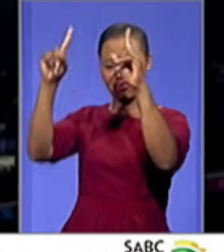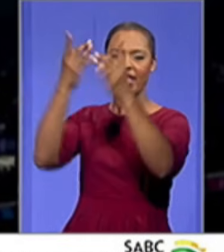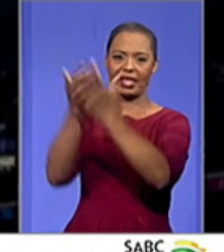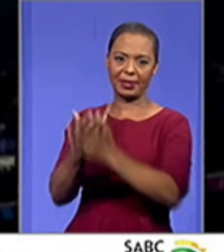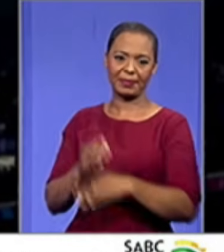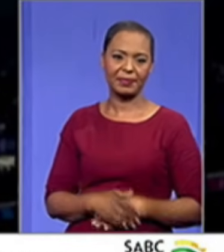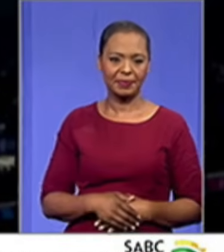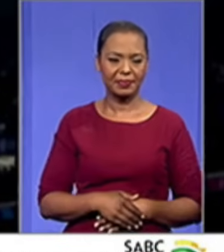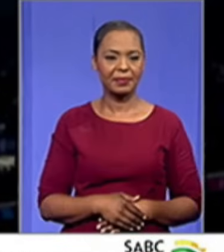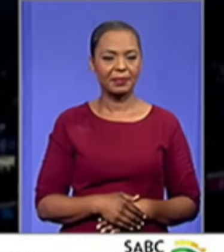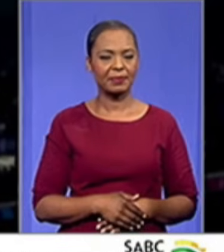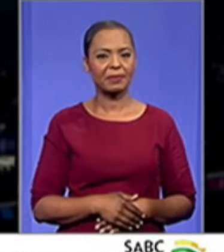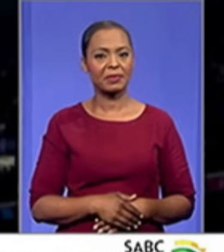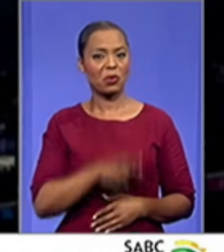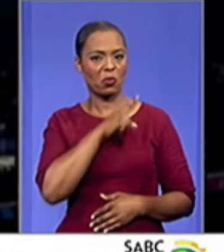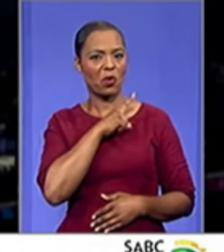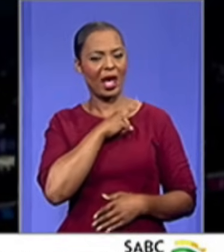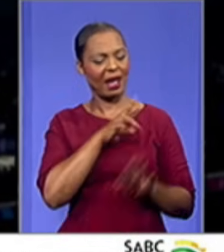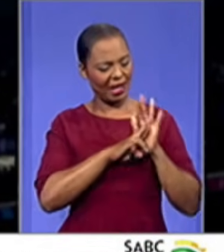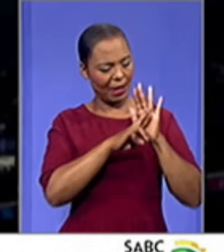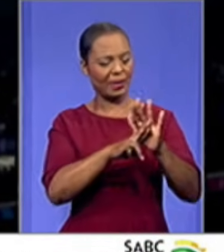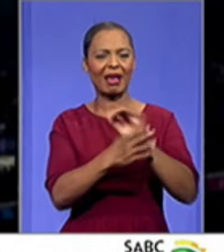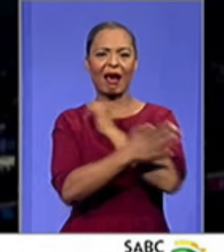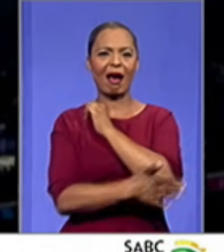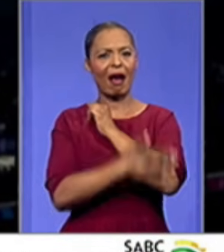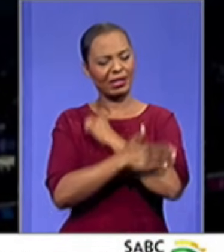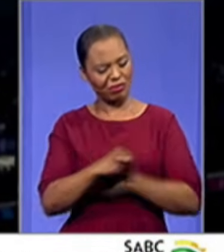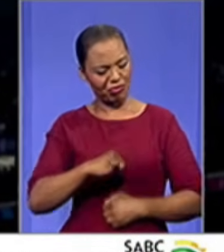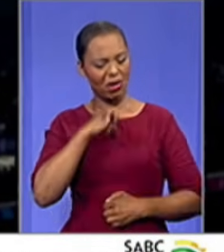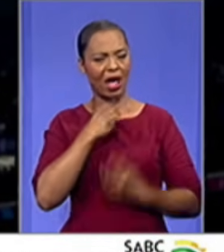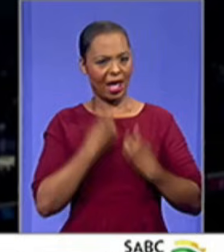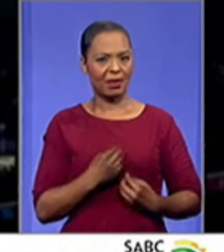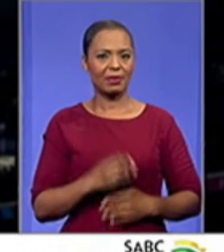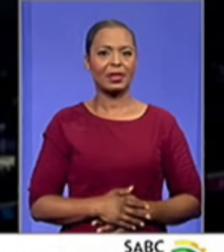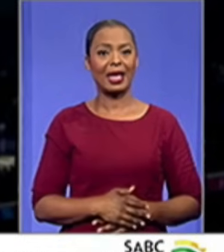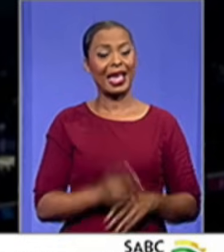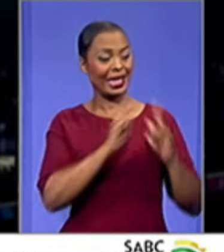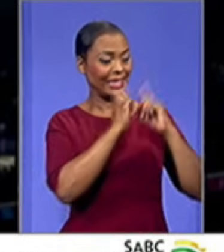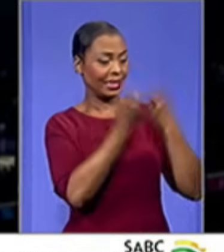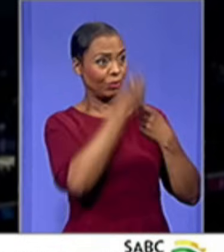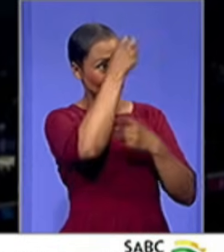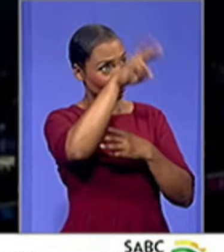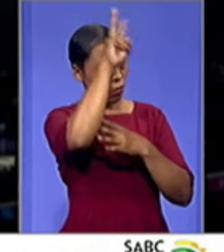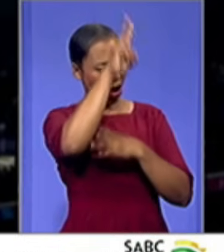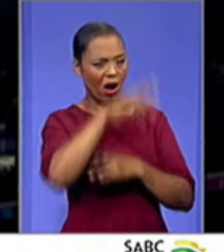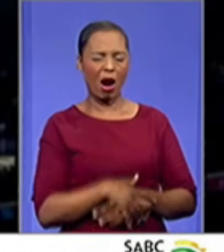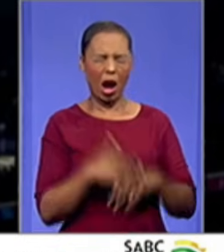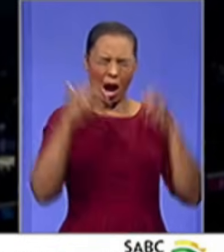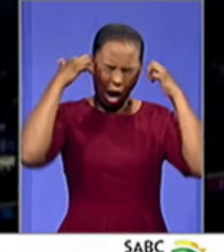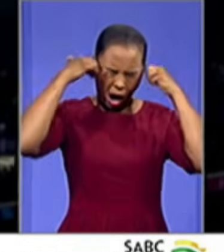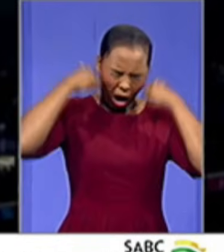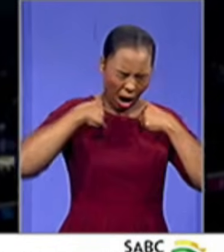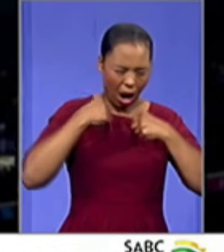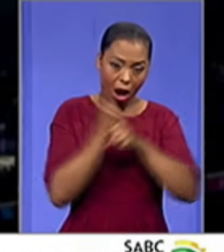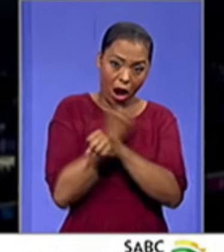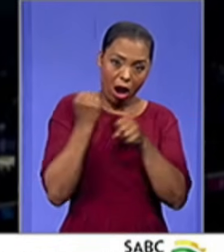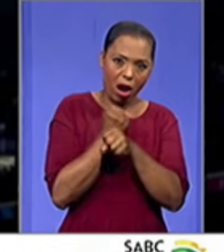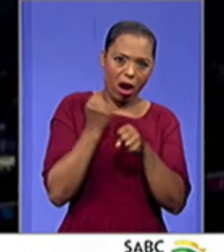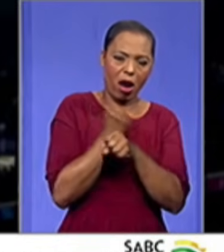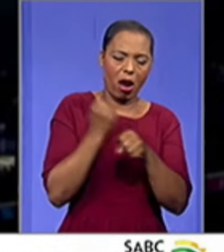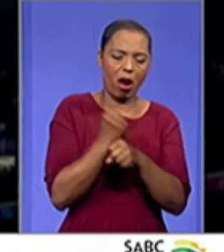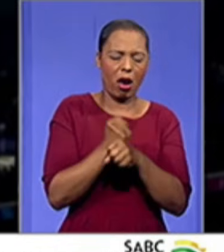maikaelelo a go emela naga ka bokgabane. Go bua nnete, setlhopha sa di-Springbok se dira ka thata le ka maikemisetso.